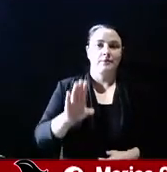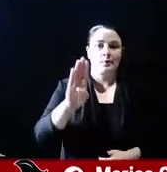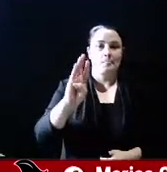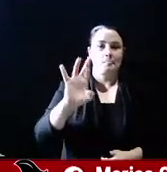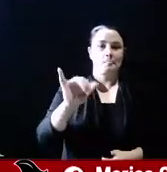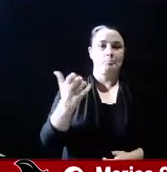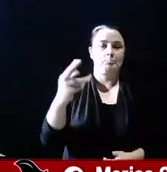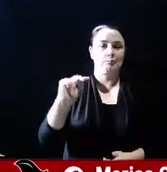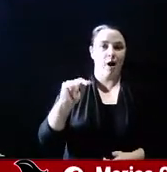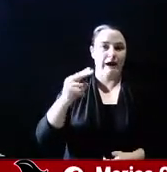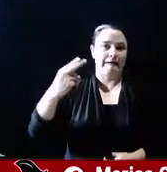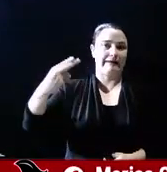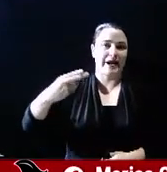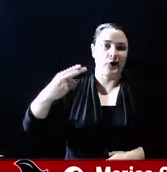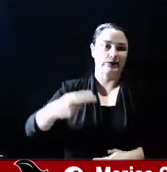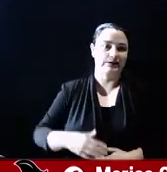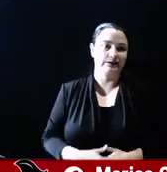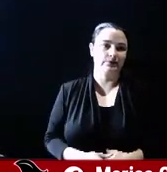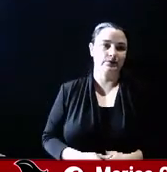Brian Eli Harris.